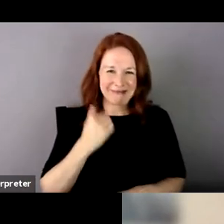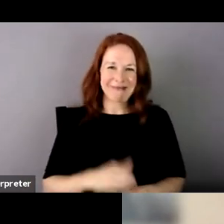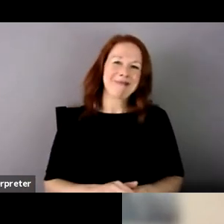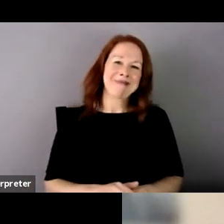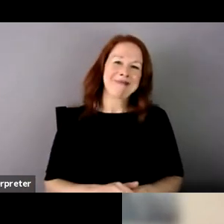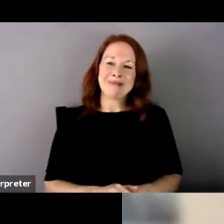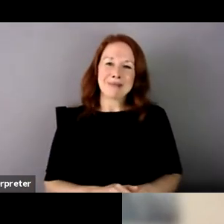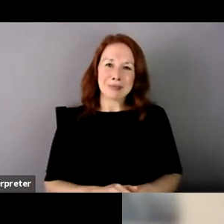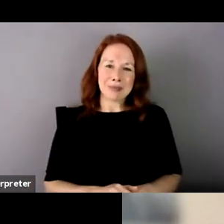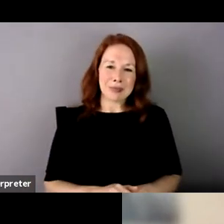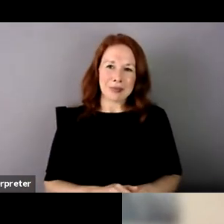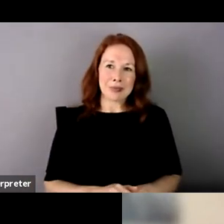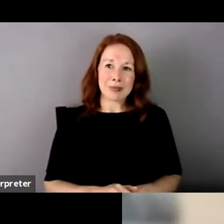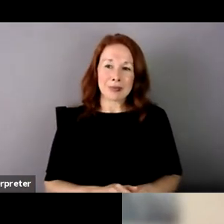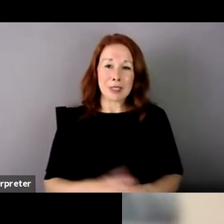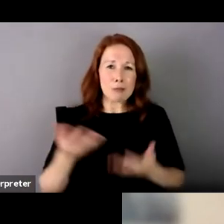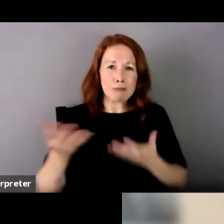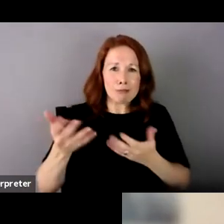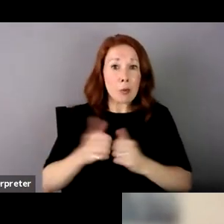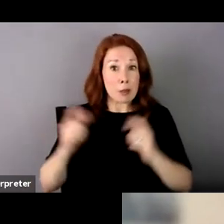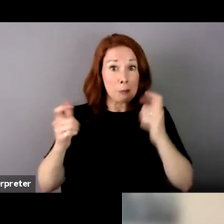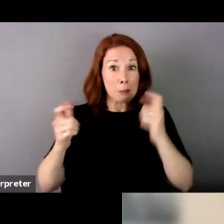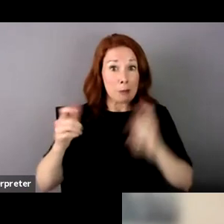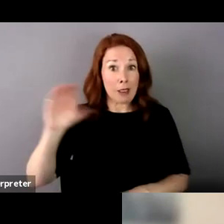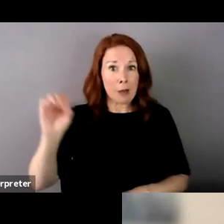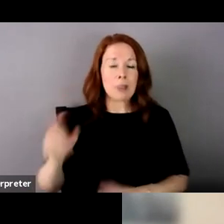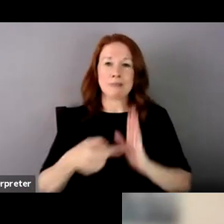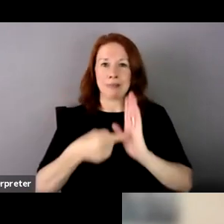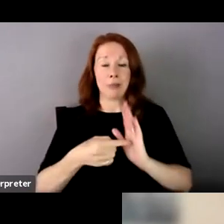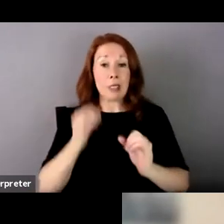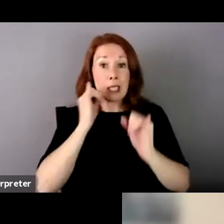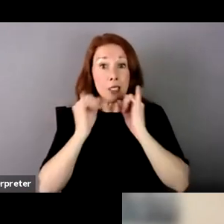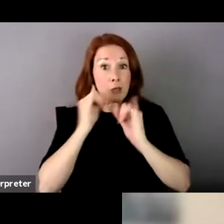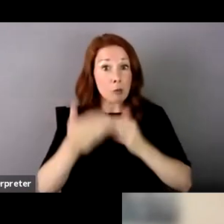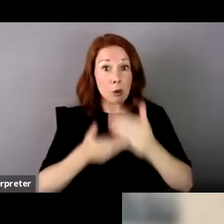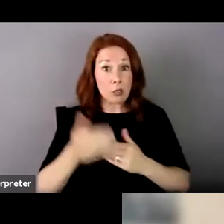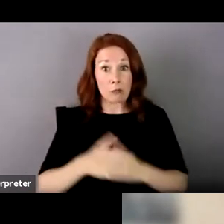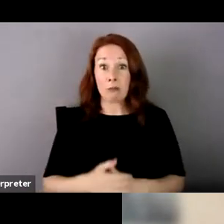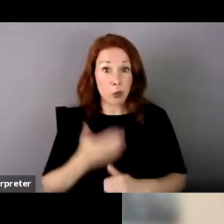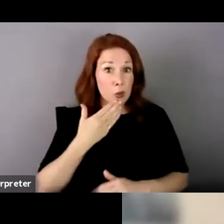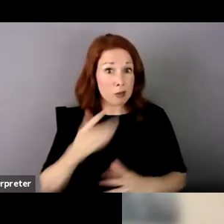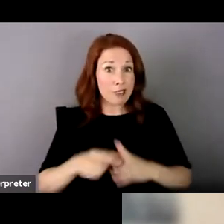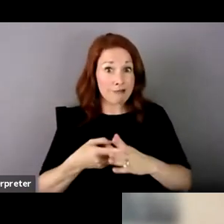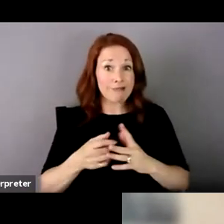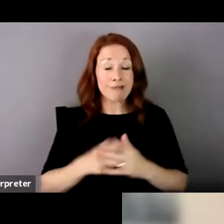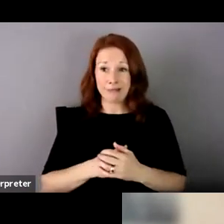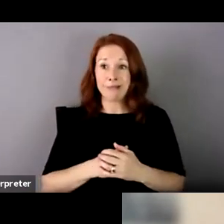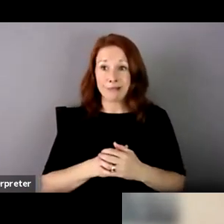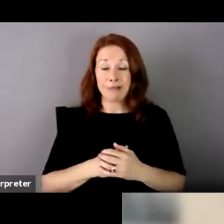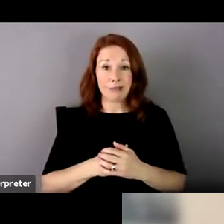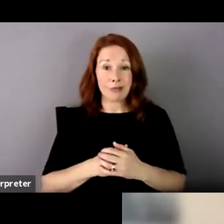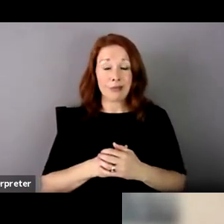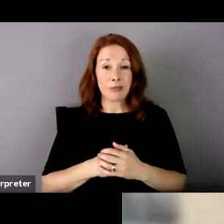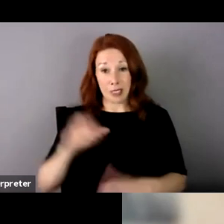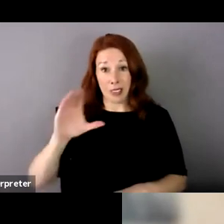That in terms of even as simple as the, you know, interview process. So I contacted